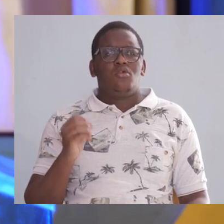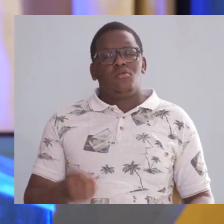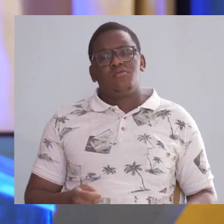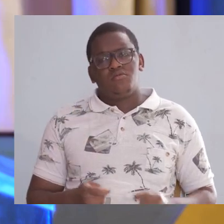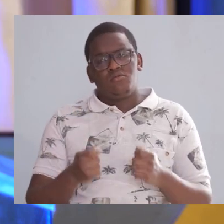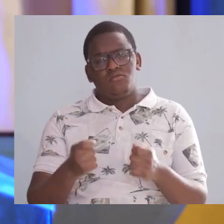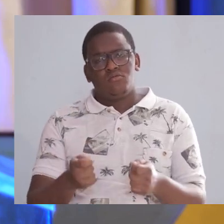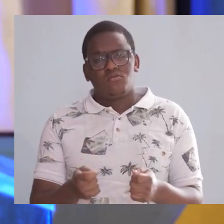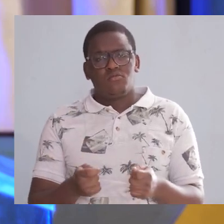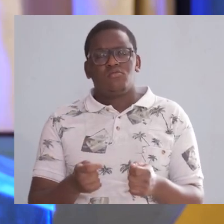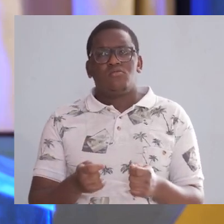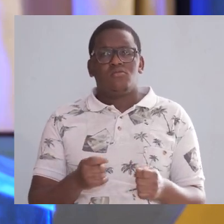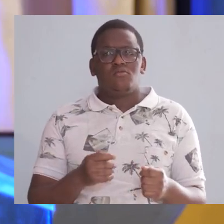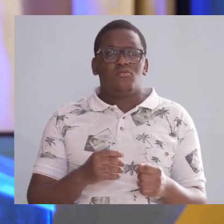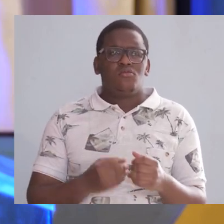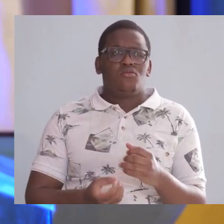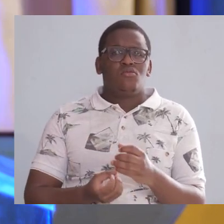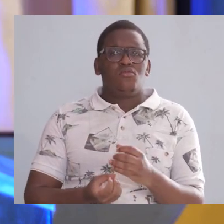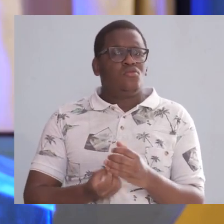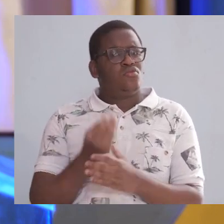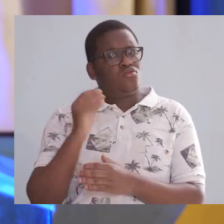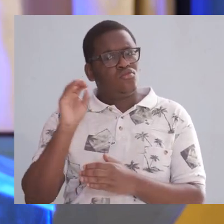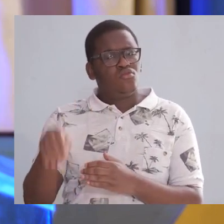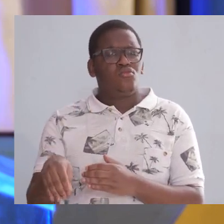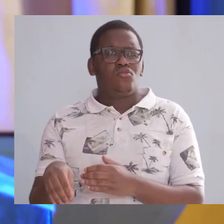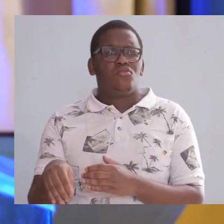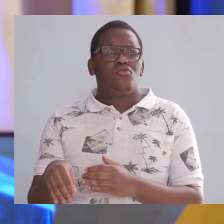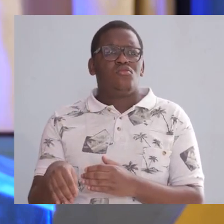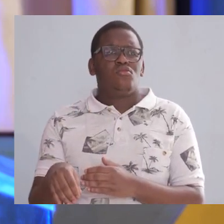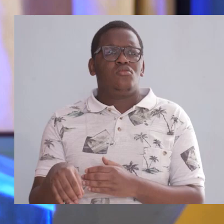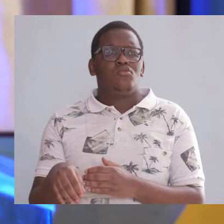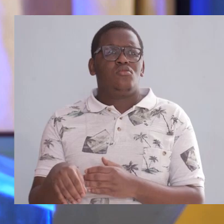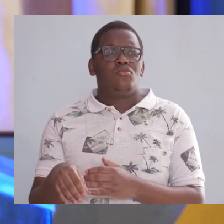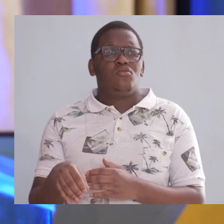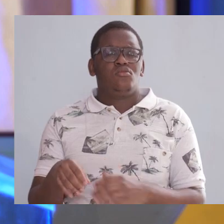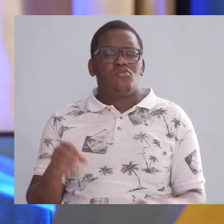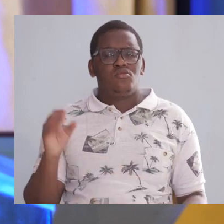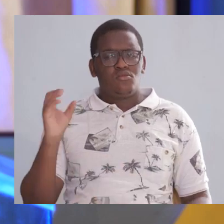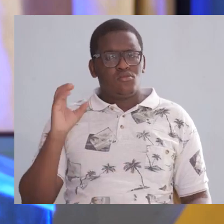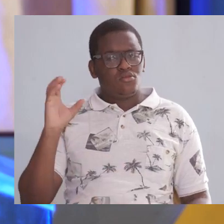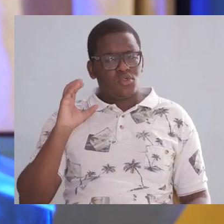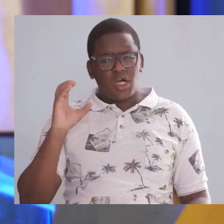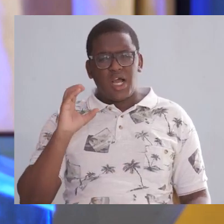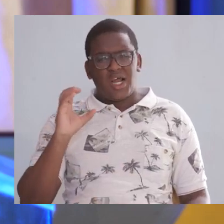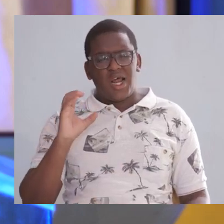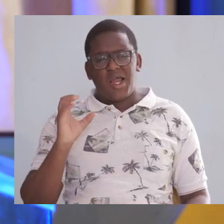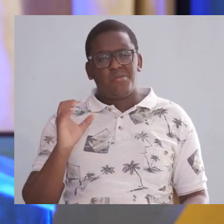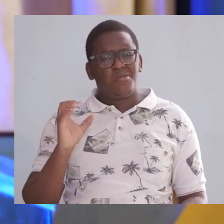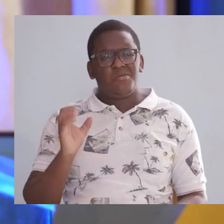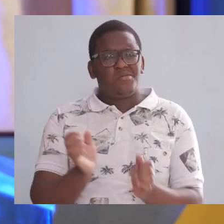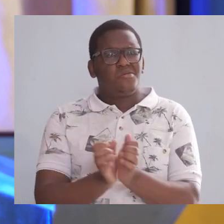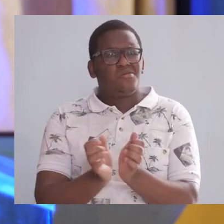up for extradition. Uhalifu kweli haulipi chochote.